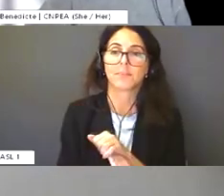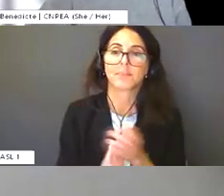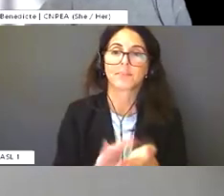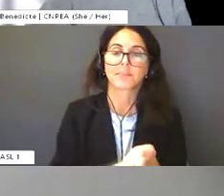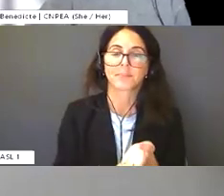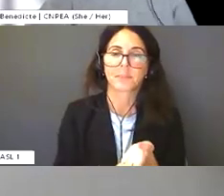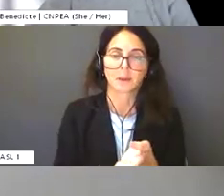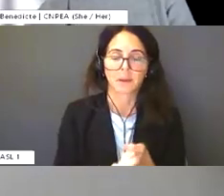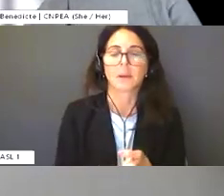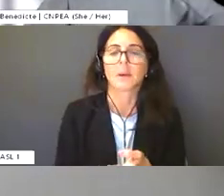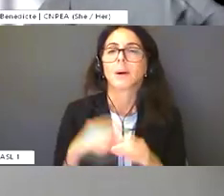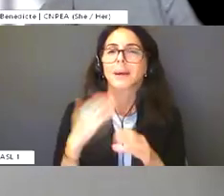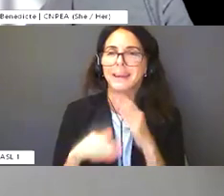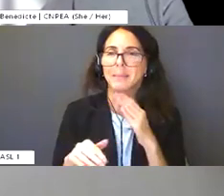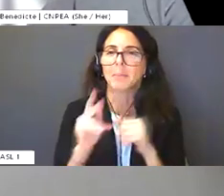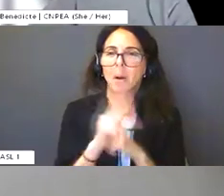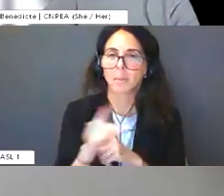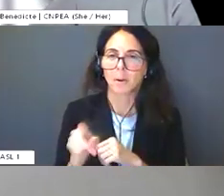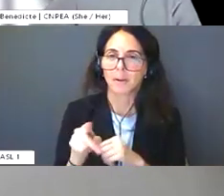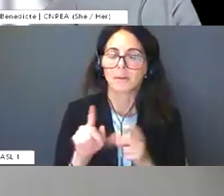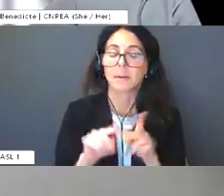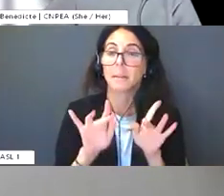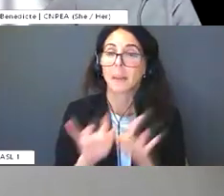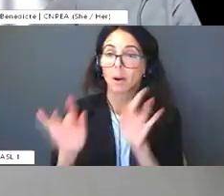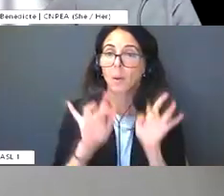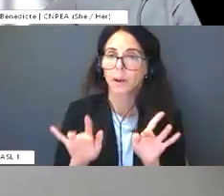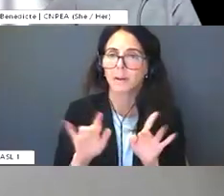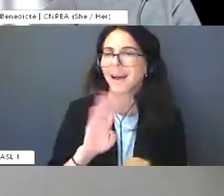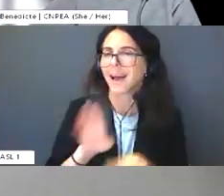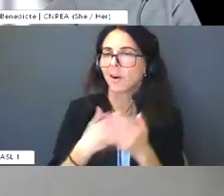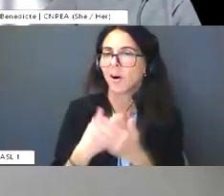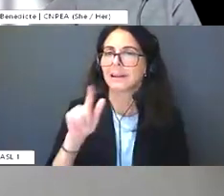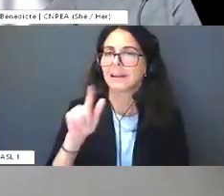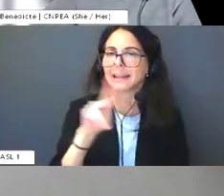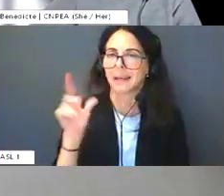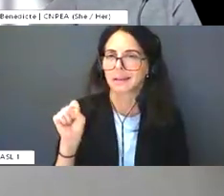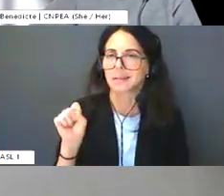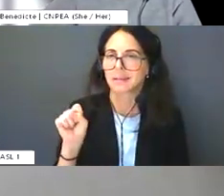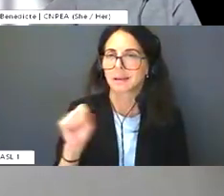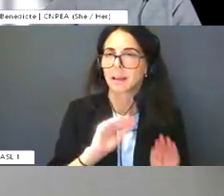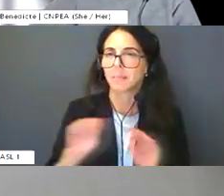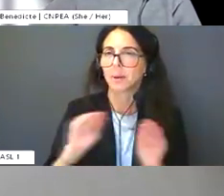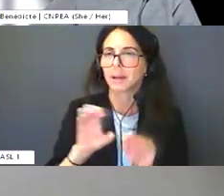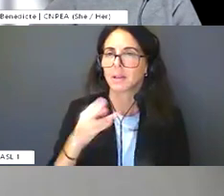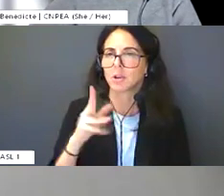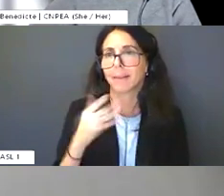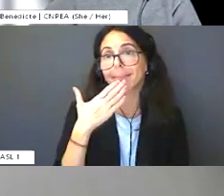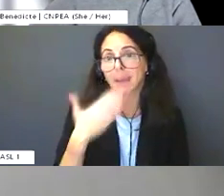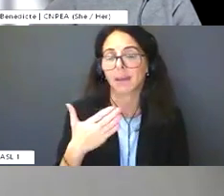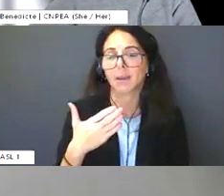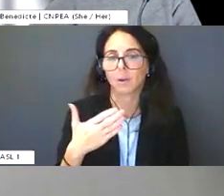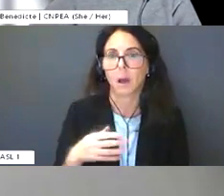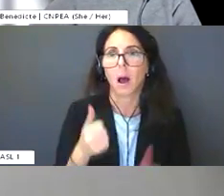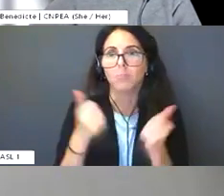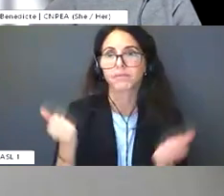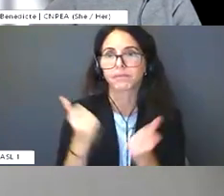copy of the PowerPoint presentation, the recording, and any of the links that Benedict's been sharing. So we thank you for that, because there was lots of